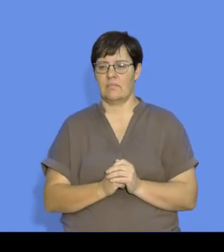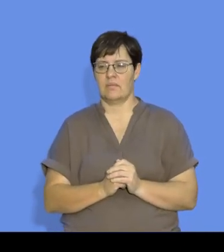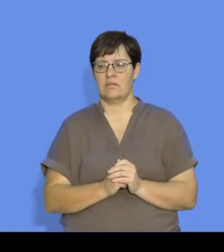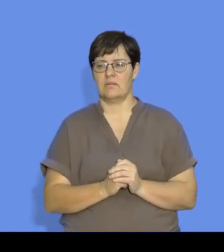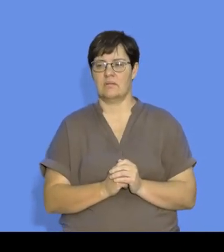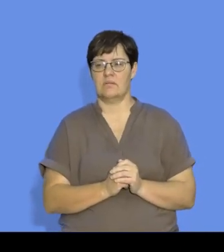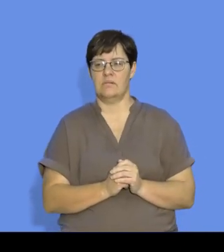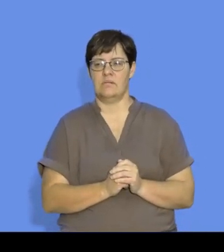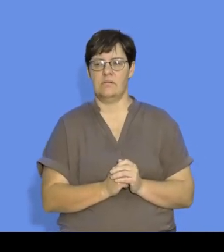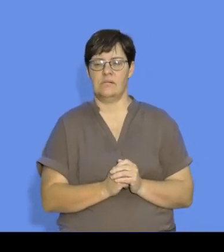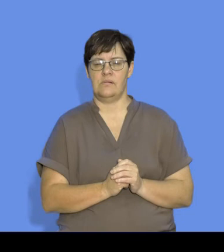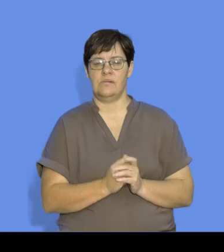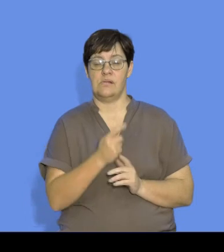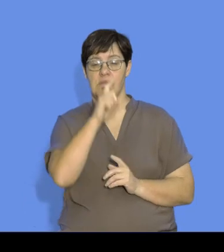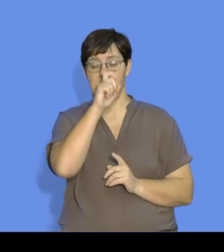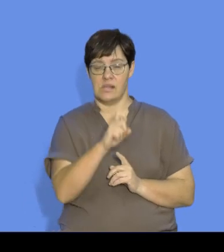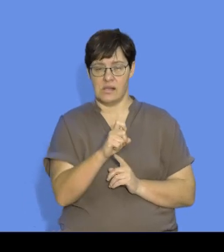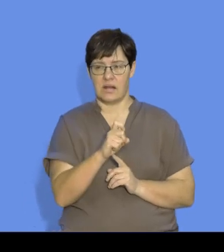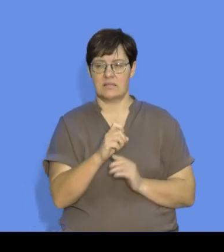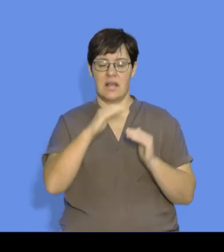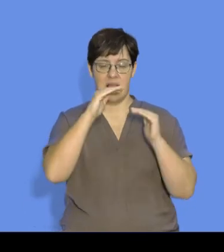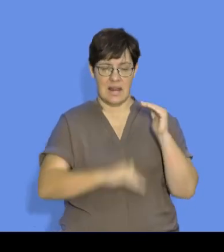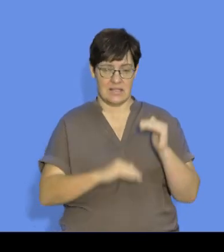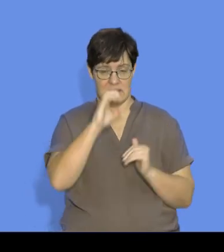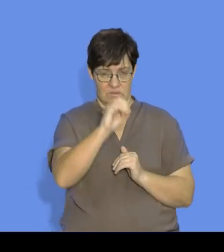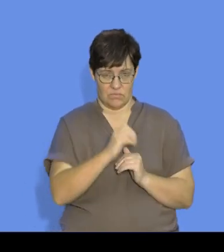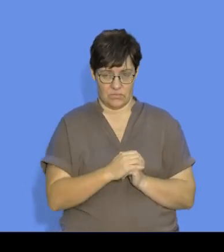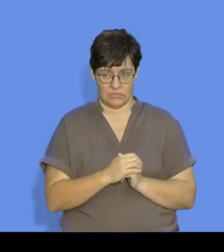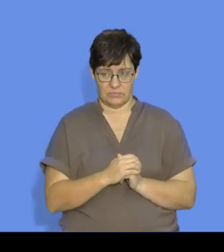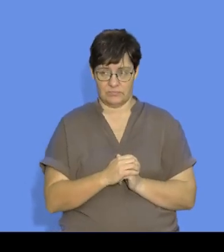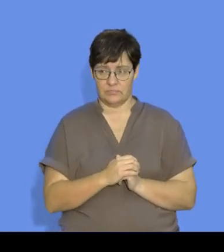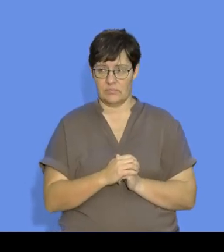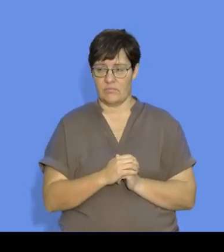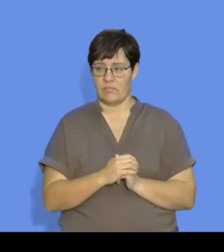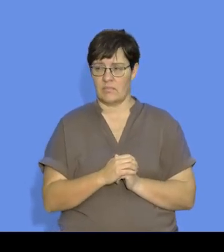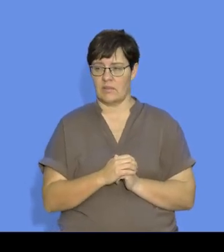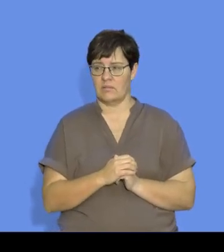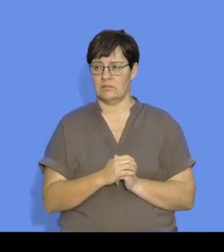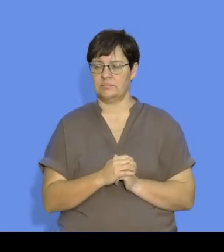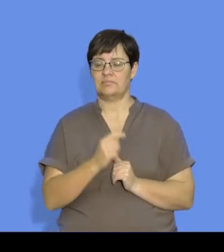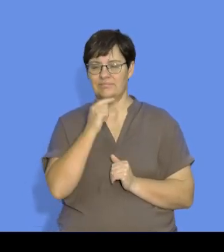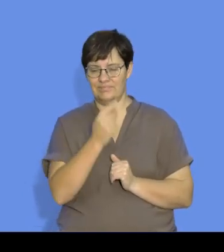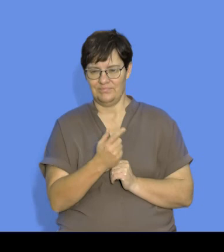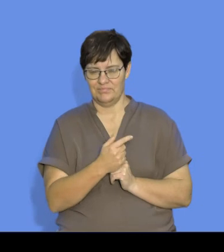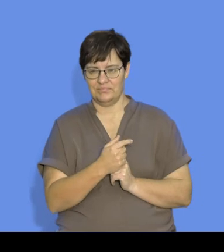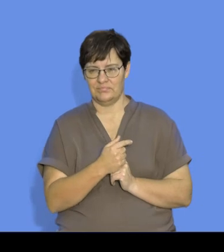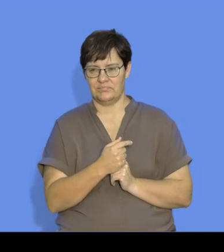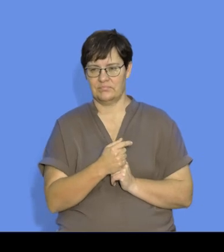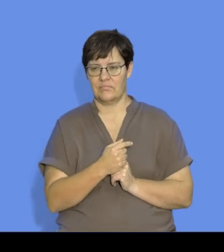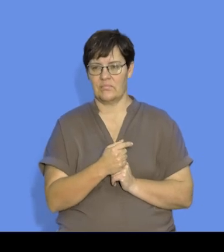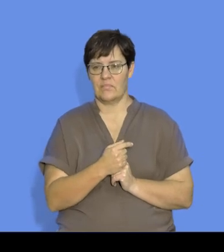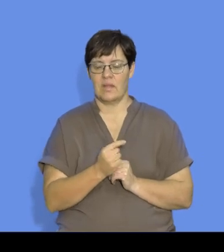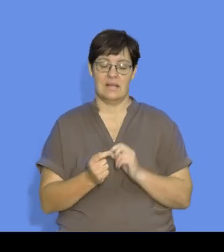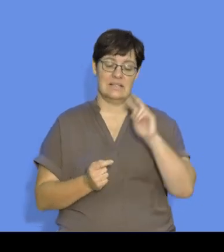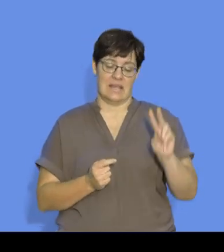Now, they said x is less than 0. So x being less than 0, it simply tells us that it is in the